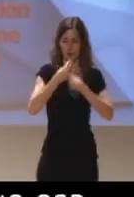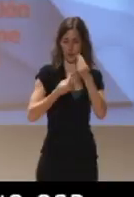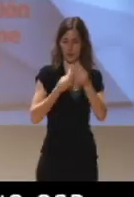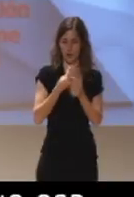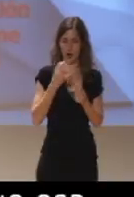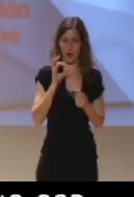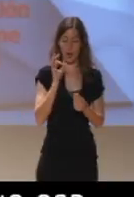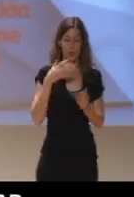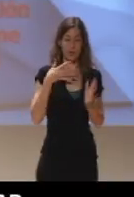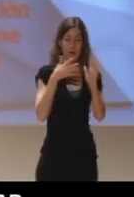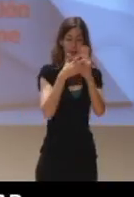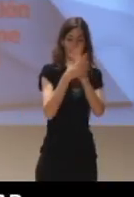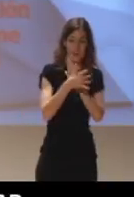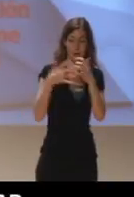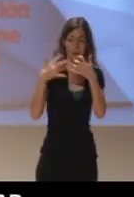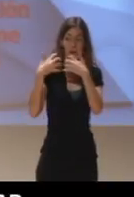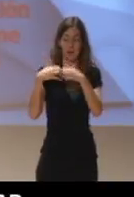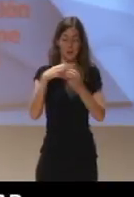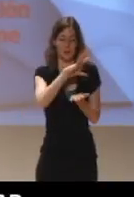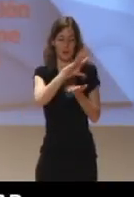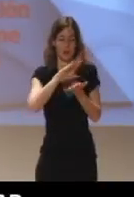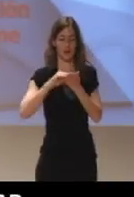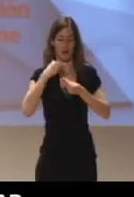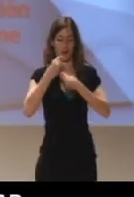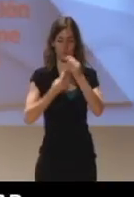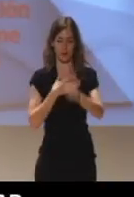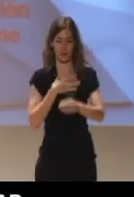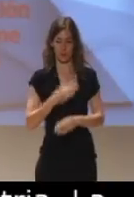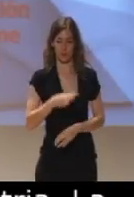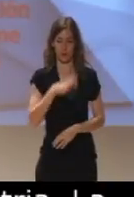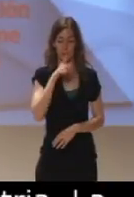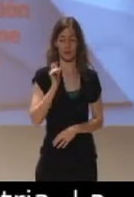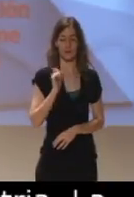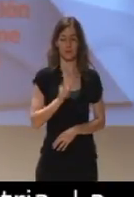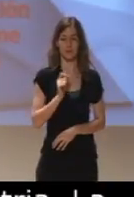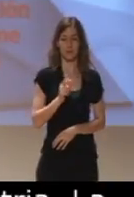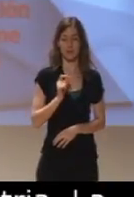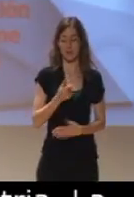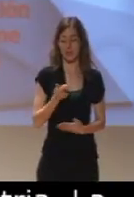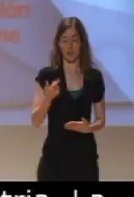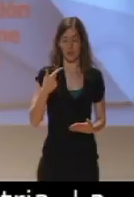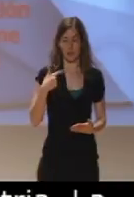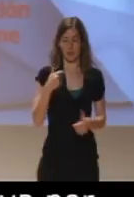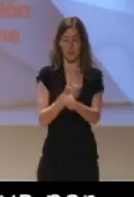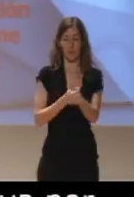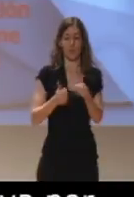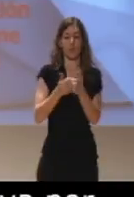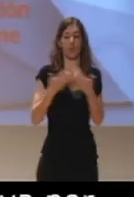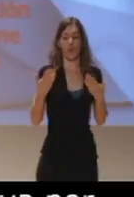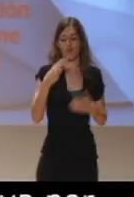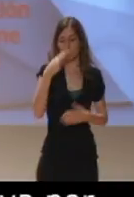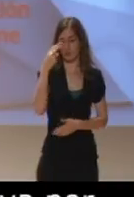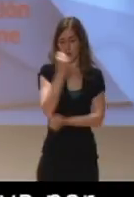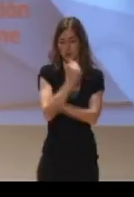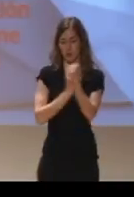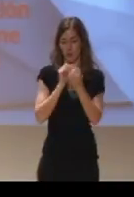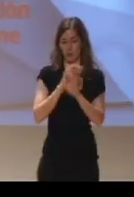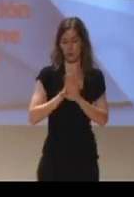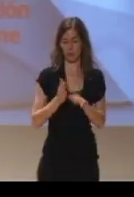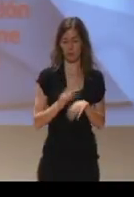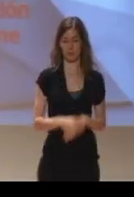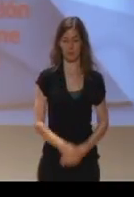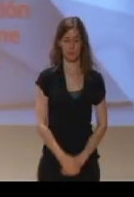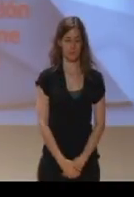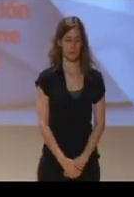what are the different groups and the different disabilities, so that that solution can be used. And of course sometimes this is